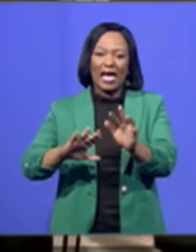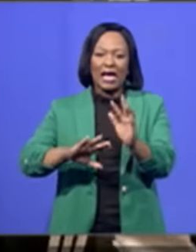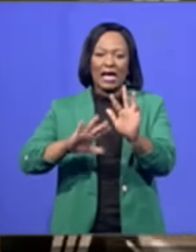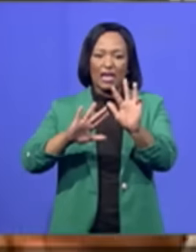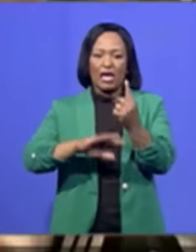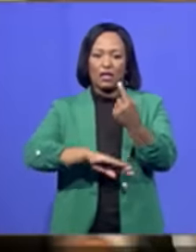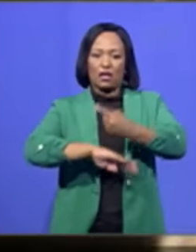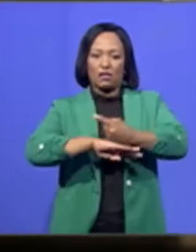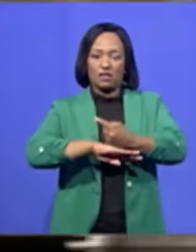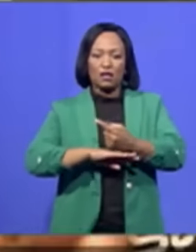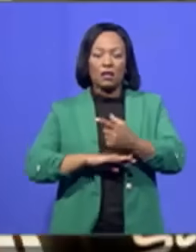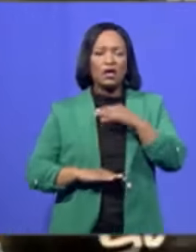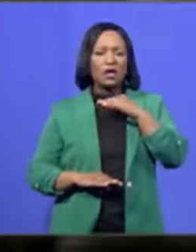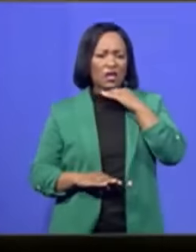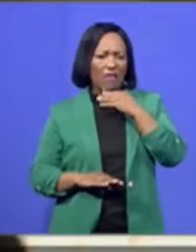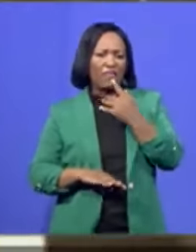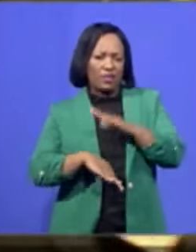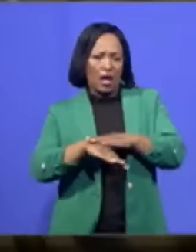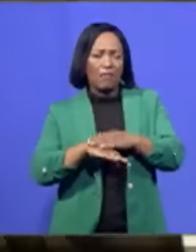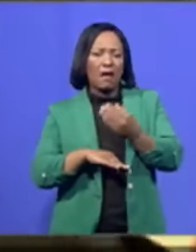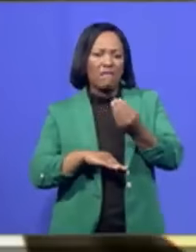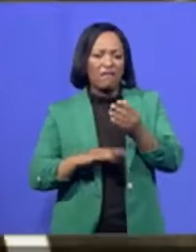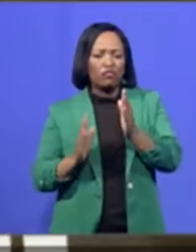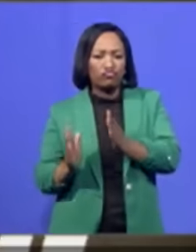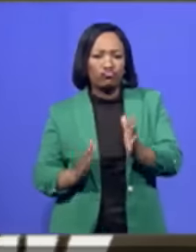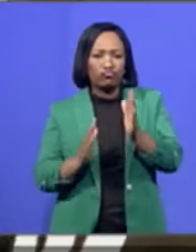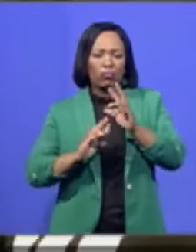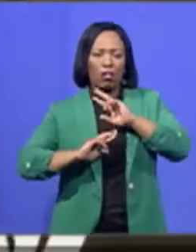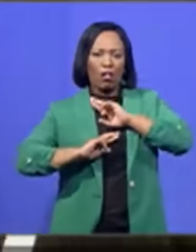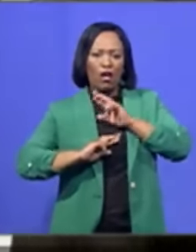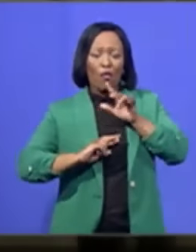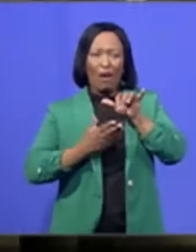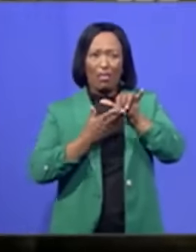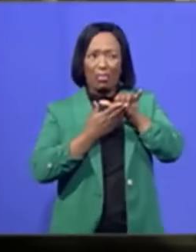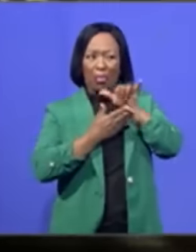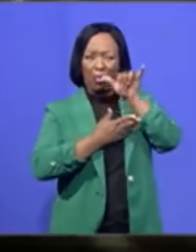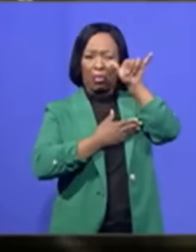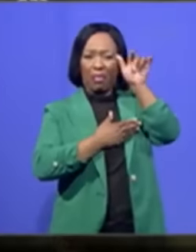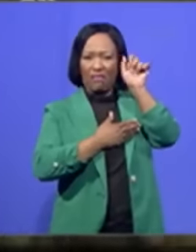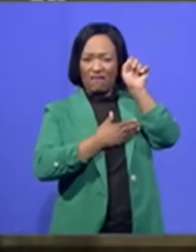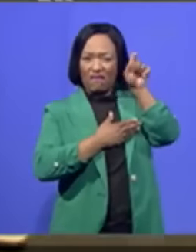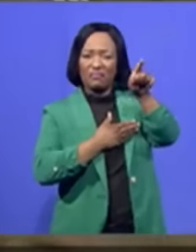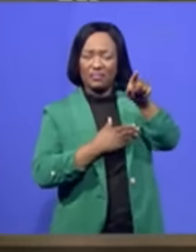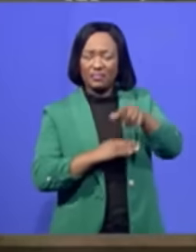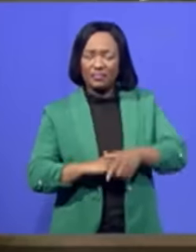nako yeo e lekanego go itukiša le go ikhutša go tšwa leetong le letelele la sefofane.